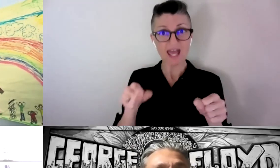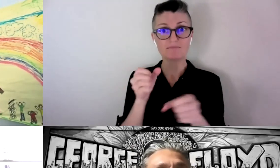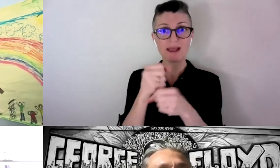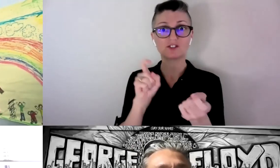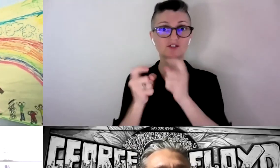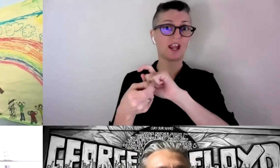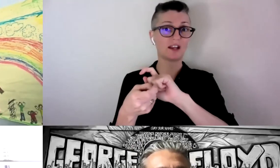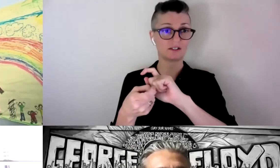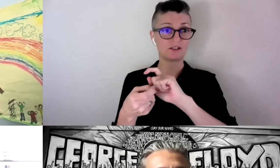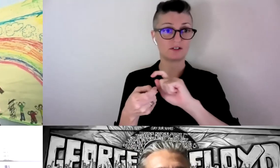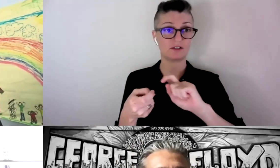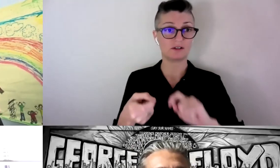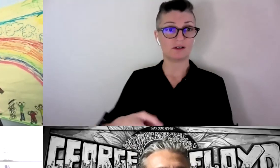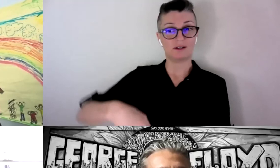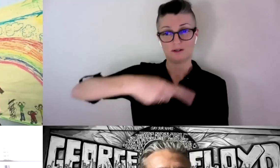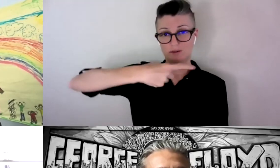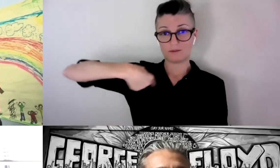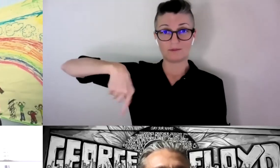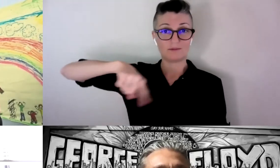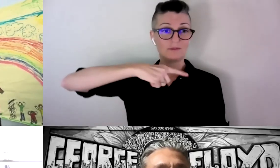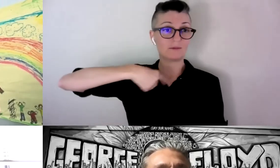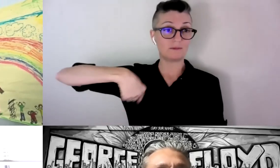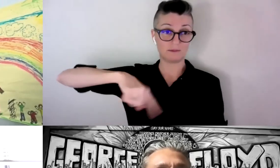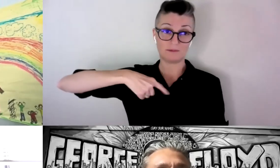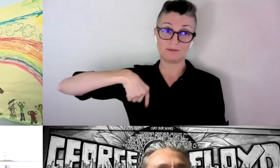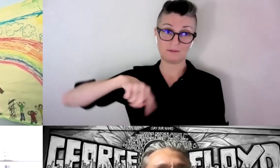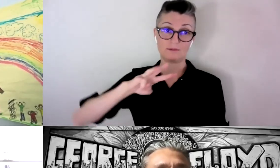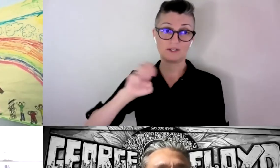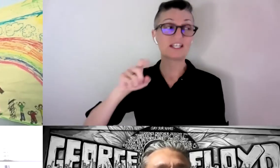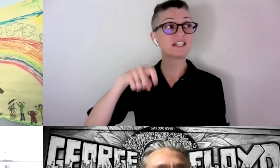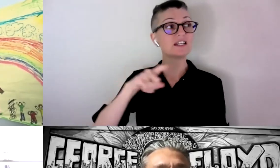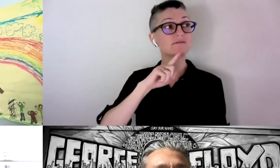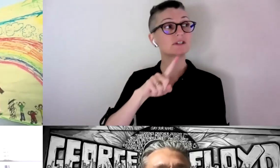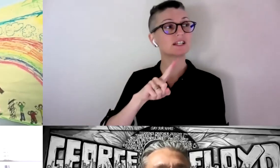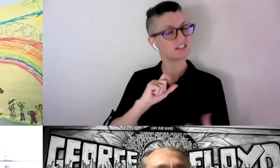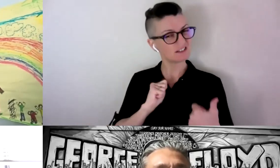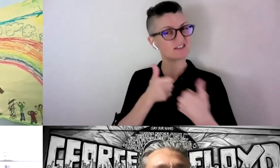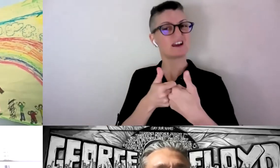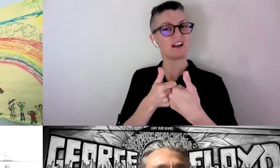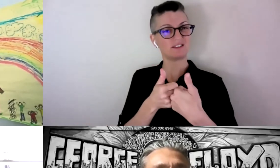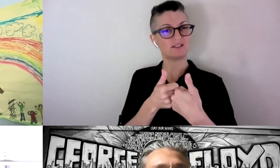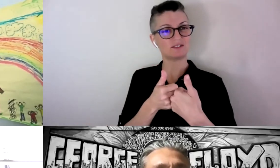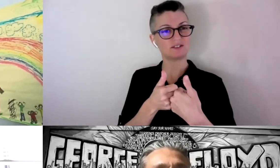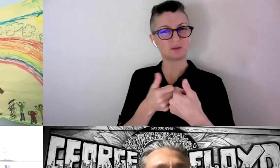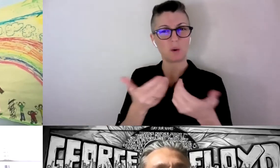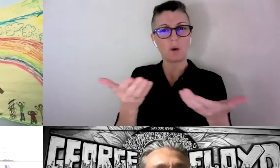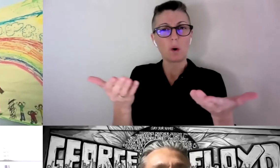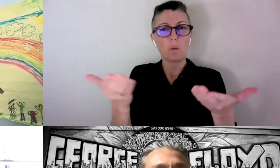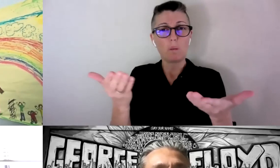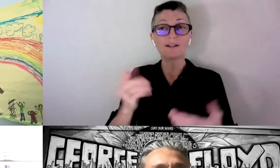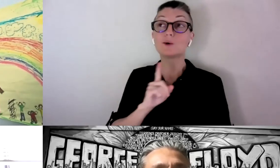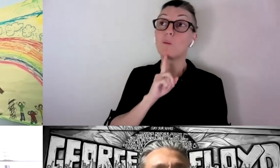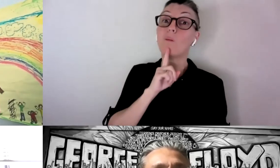I think we need to really challenge um, our definition of what is legitimate knowledge,